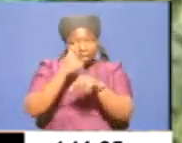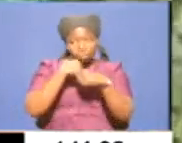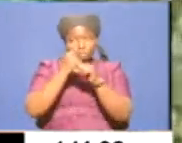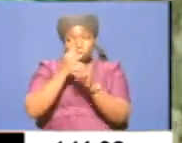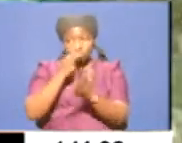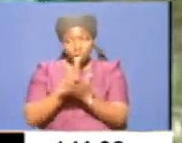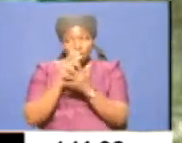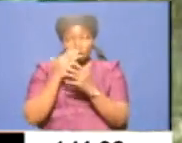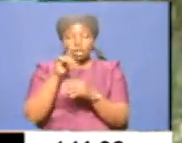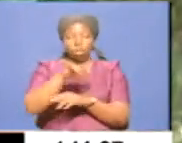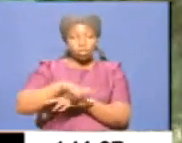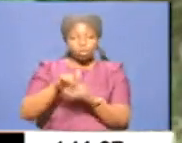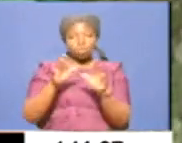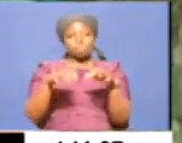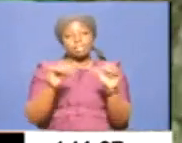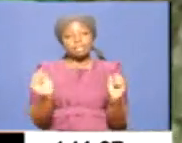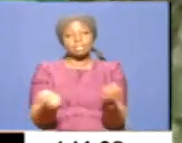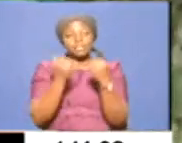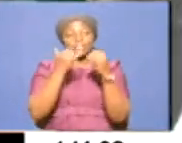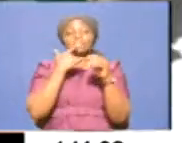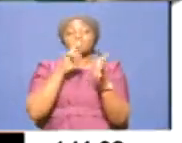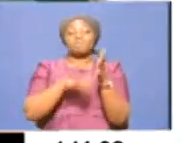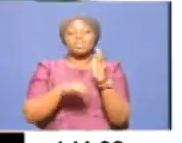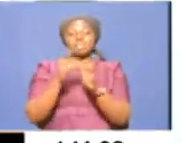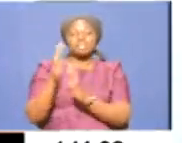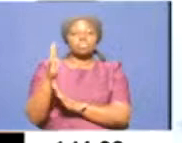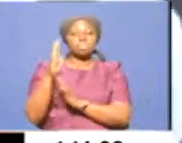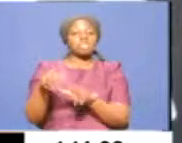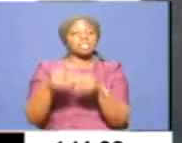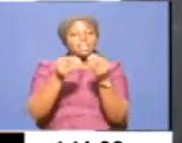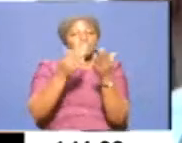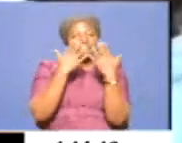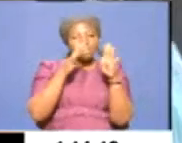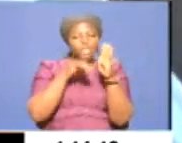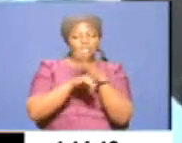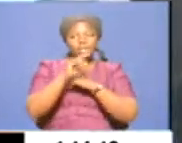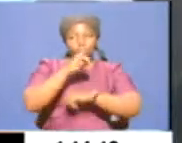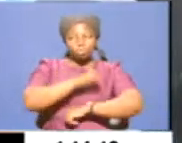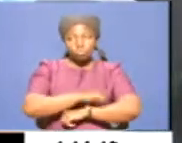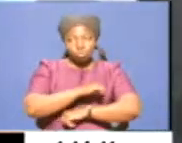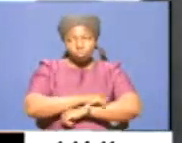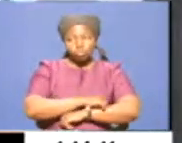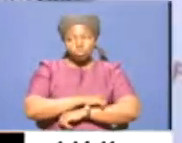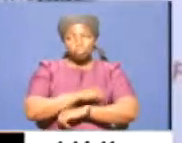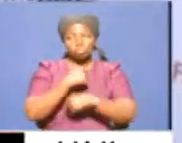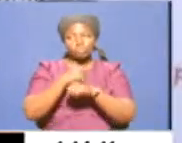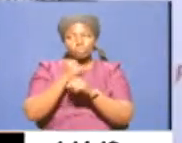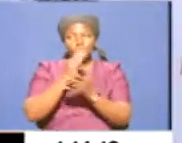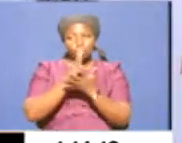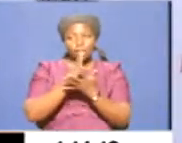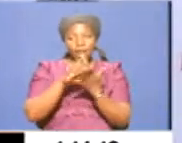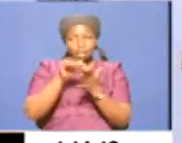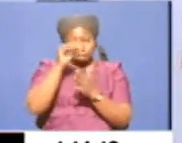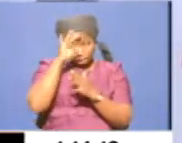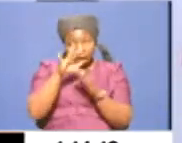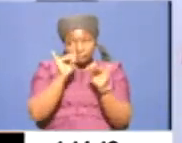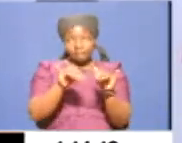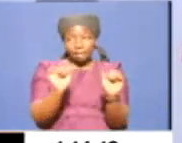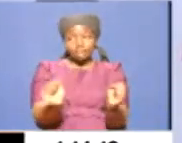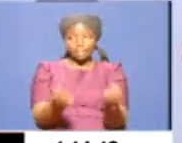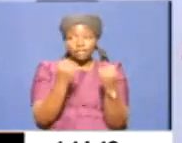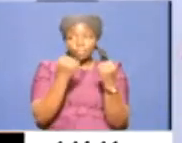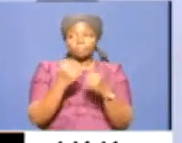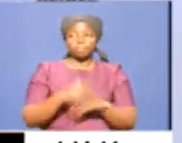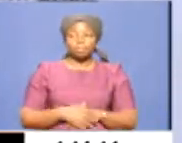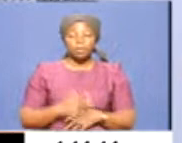adding that security has also been provided within the schools to guarantee the safety of learners. But there is much more that needs